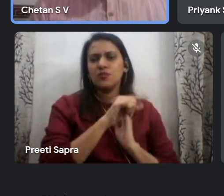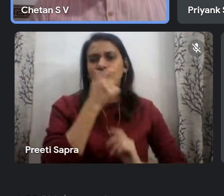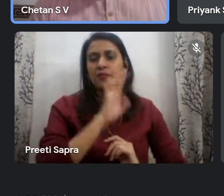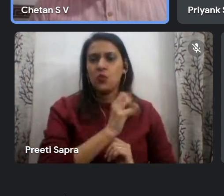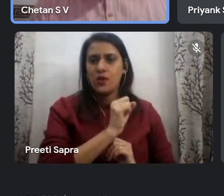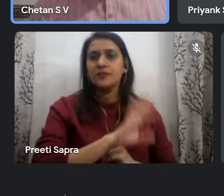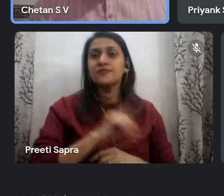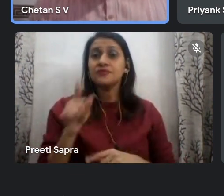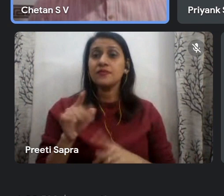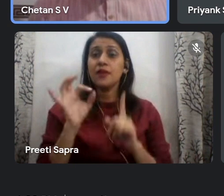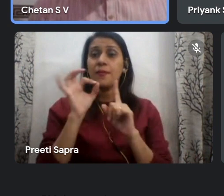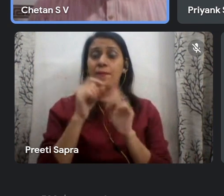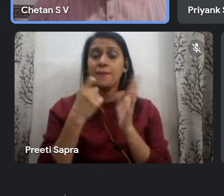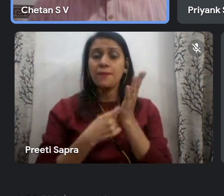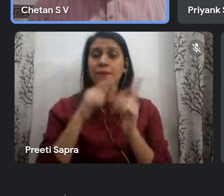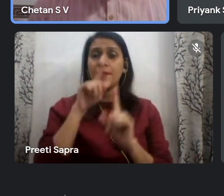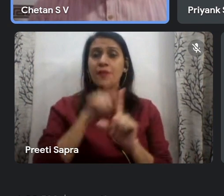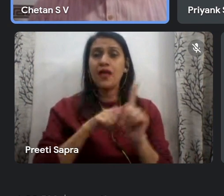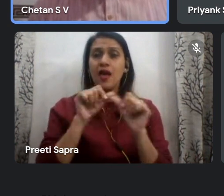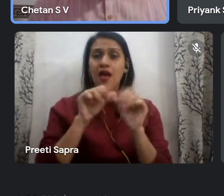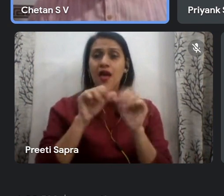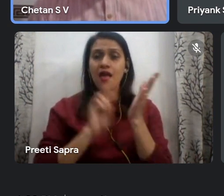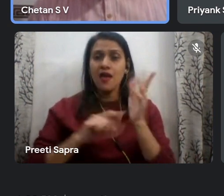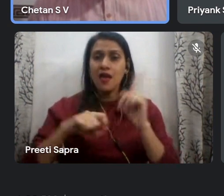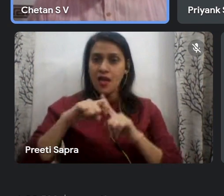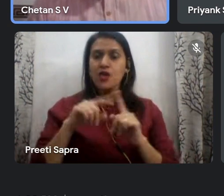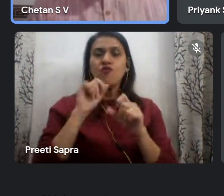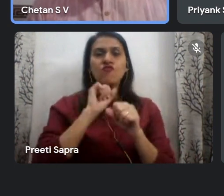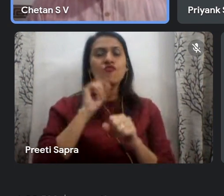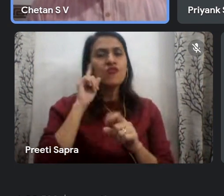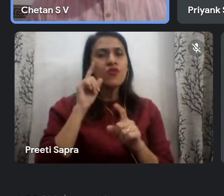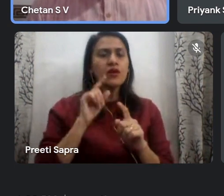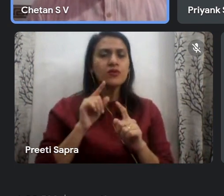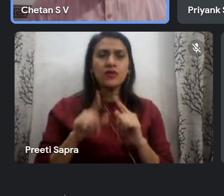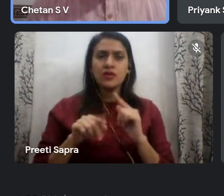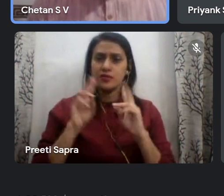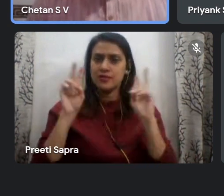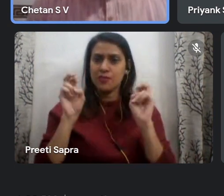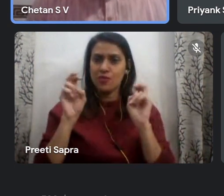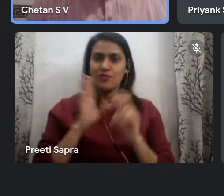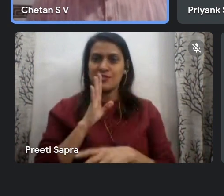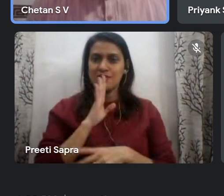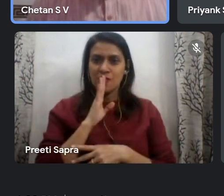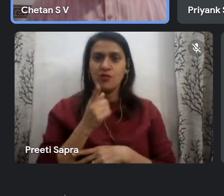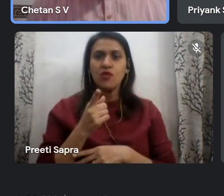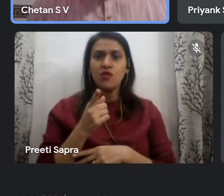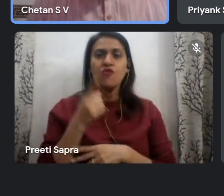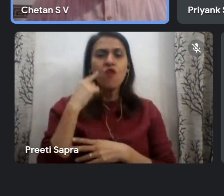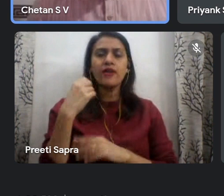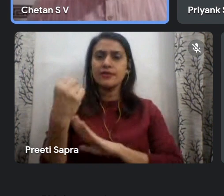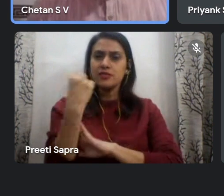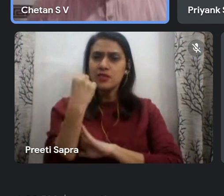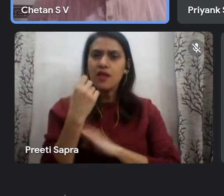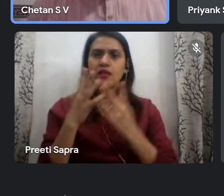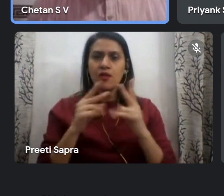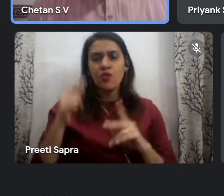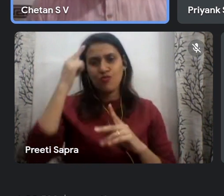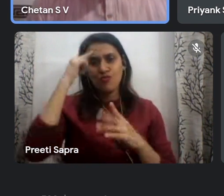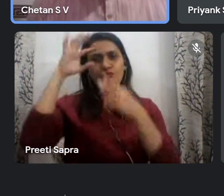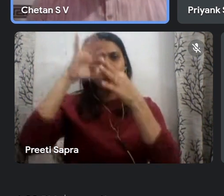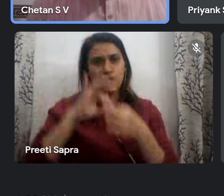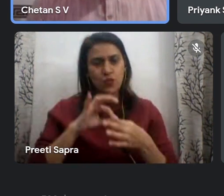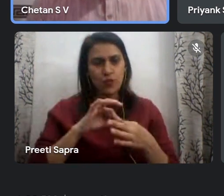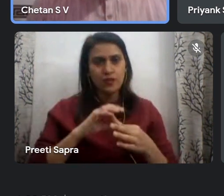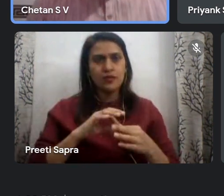about understanding strengths and fostering them. Priyank Sukanand is neurodivergent and